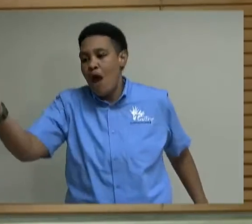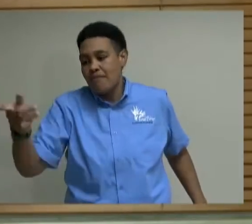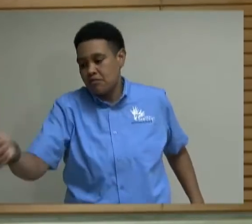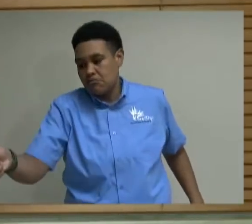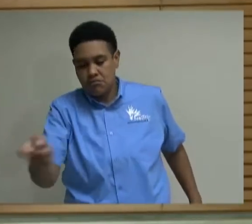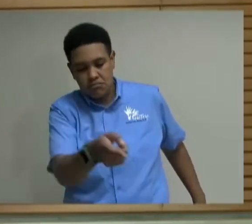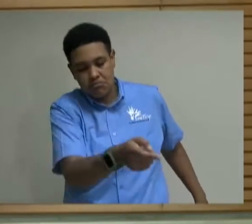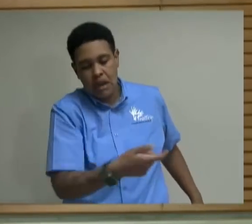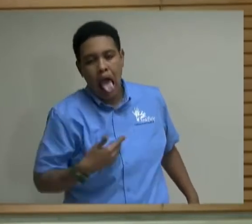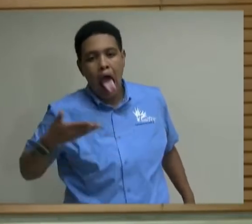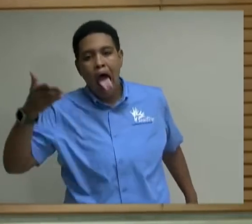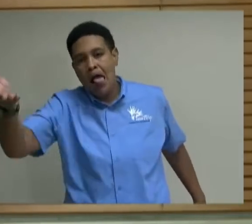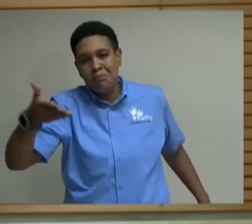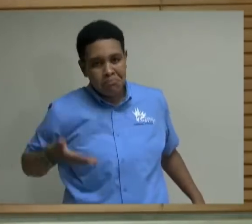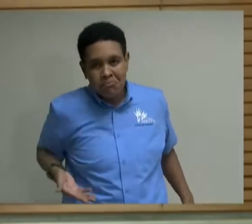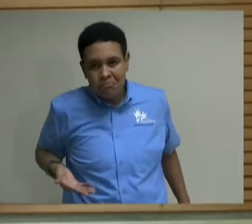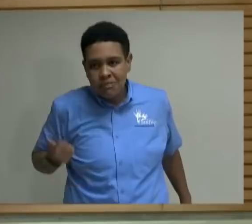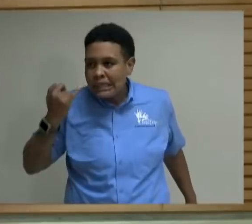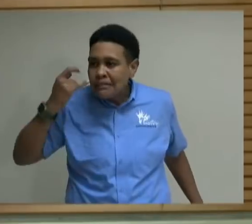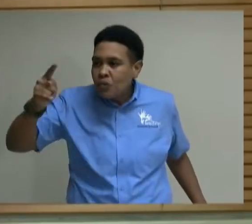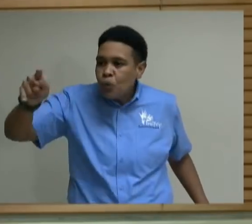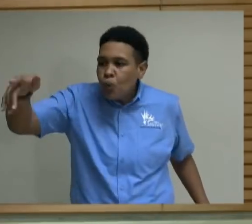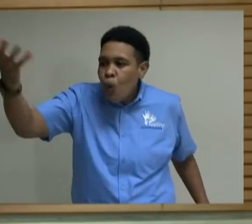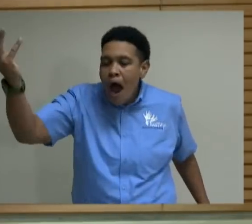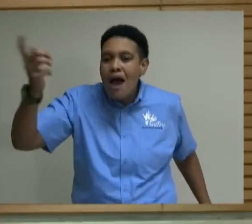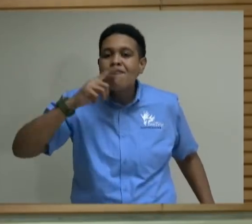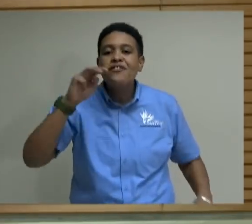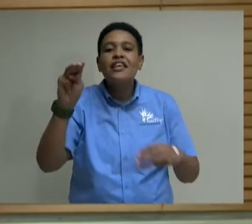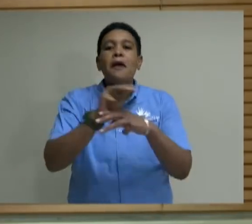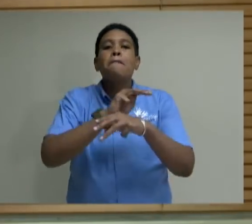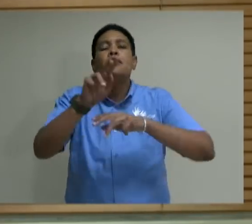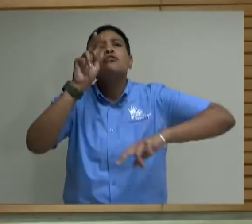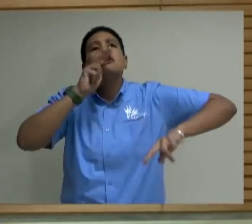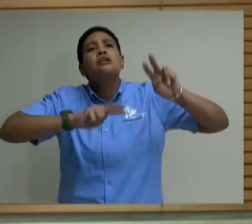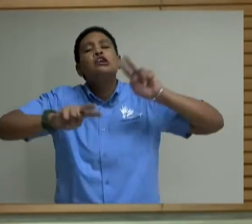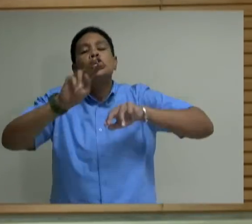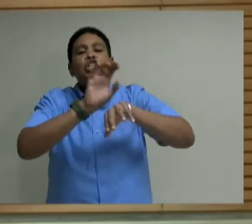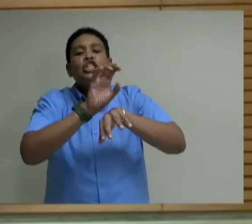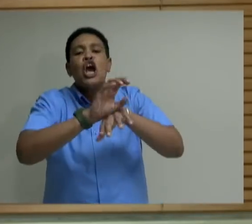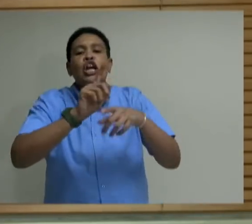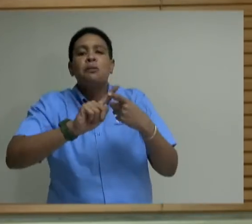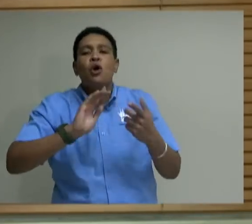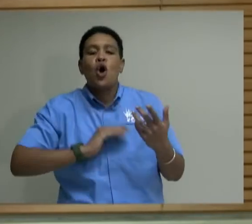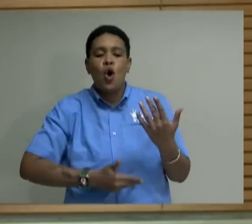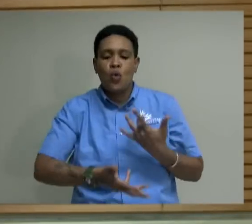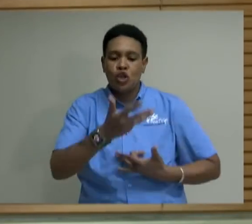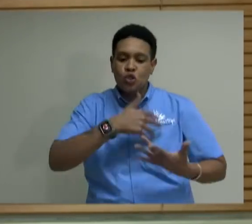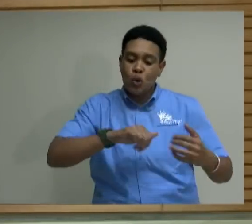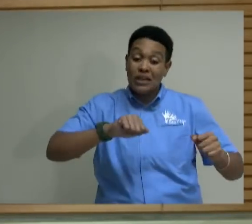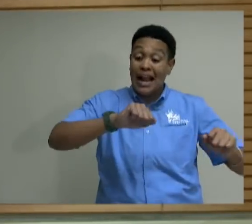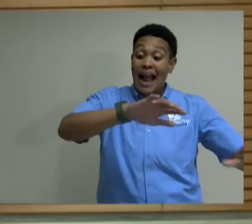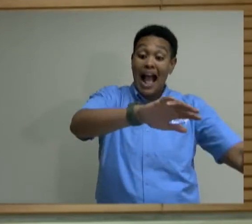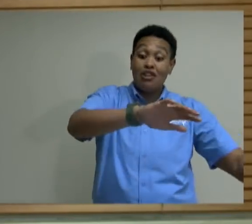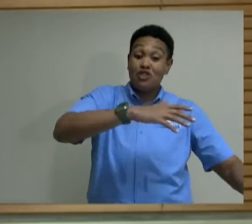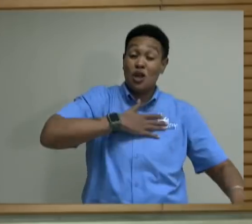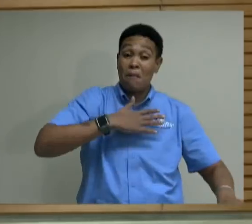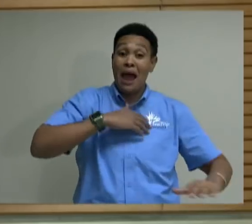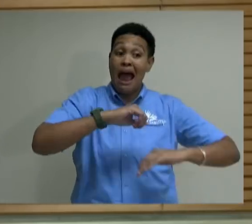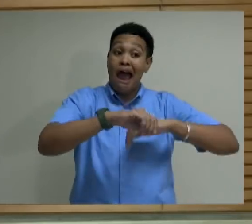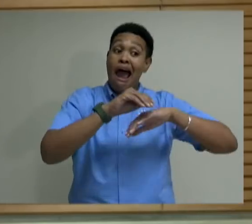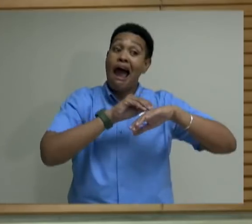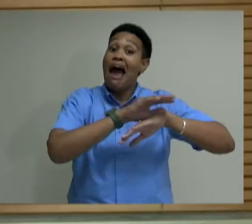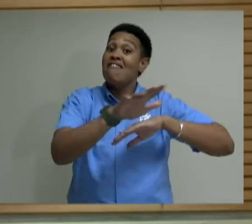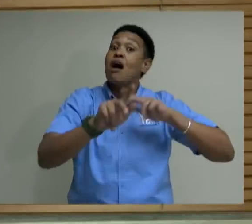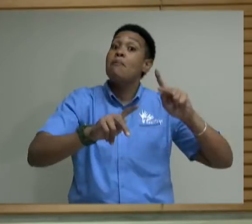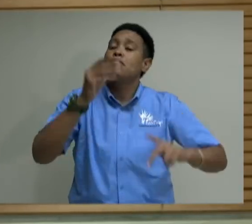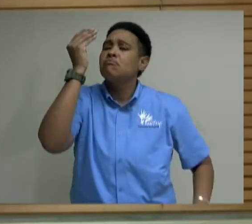theirs. The ministry polices the church and our social gatherings. And so my advice to persons